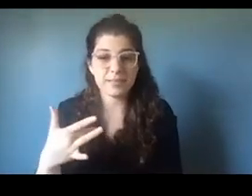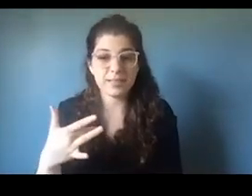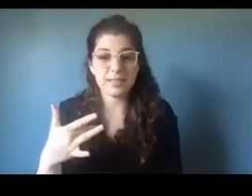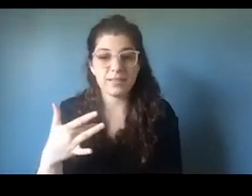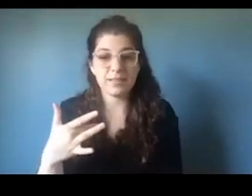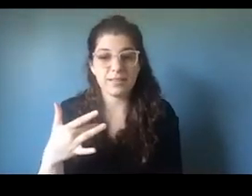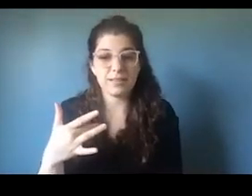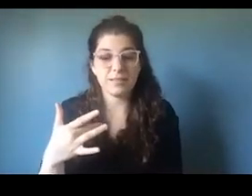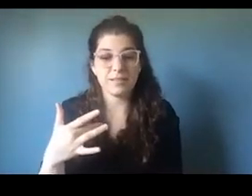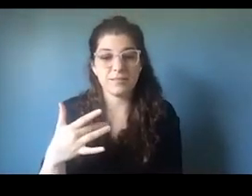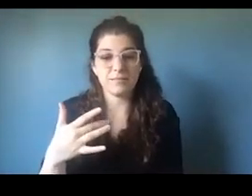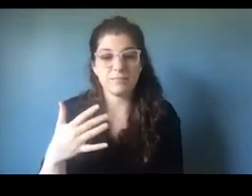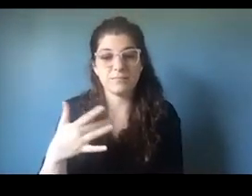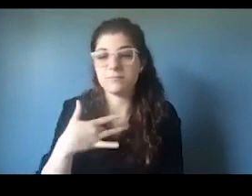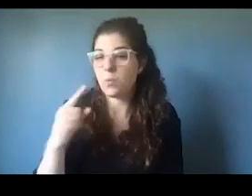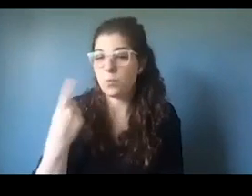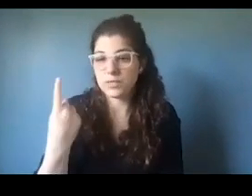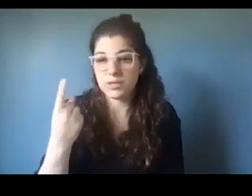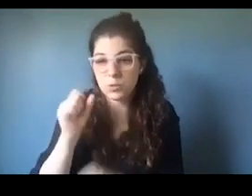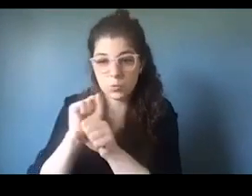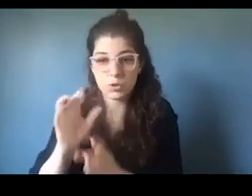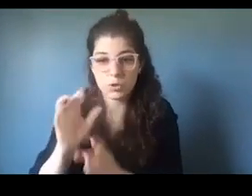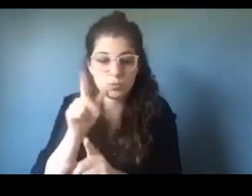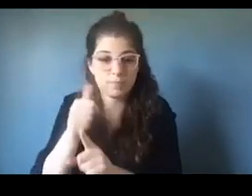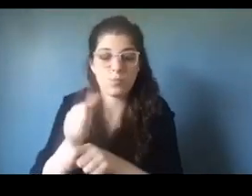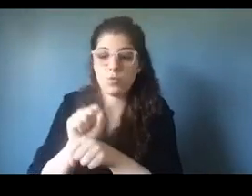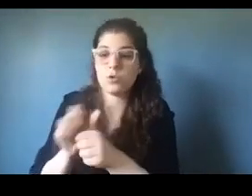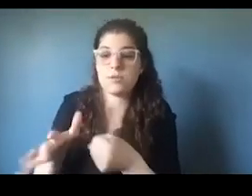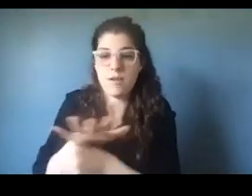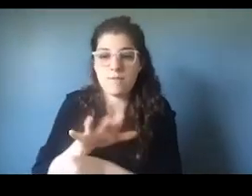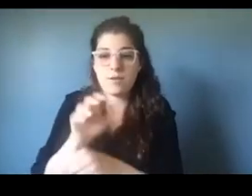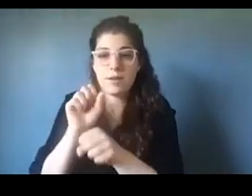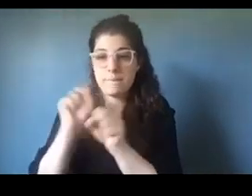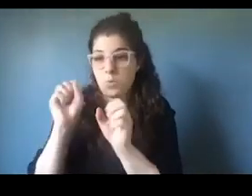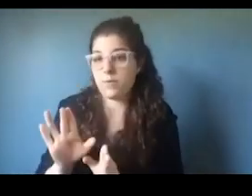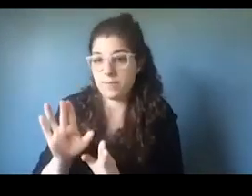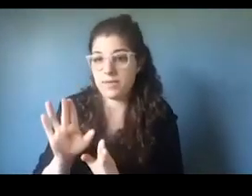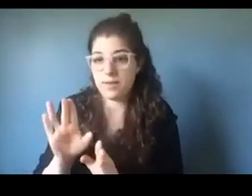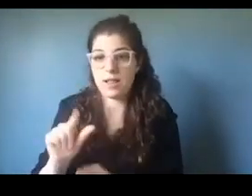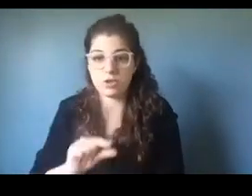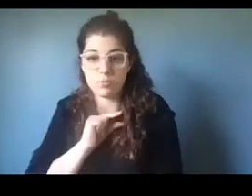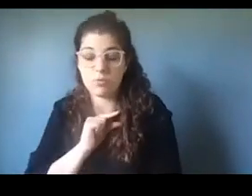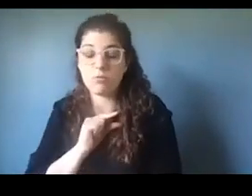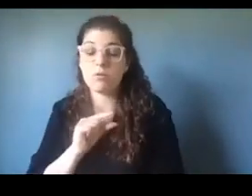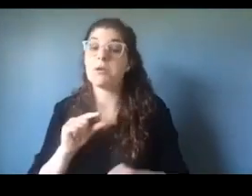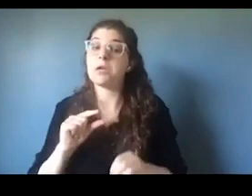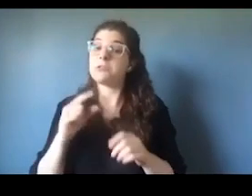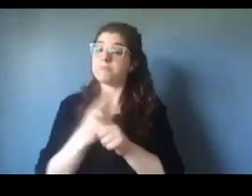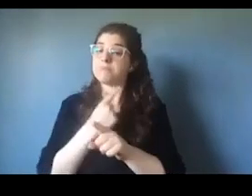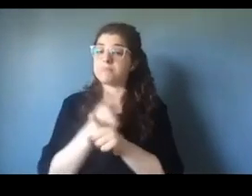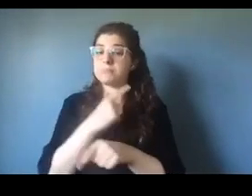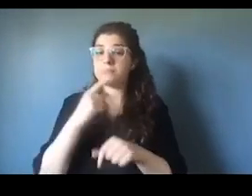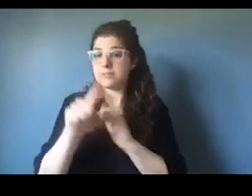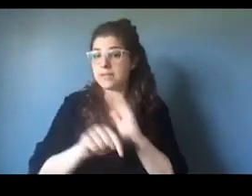only workers who work in covered employment are eligible. In typical times, that excludes a set